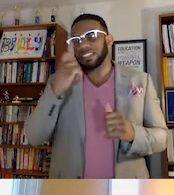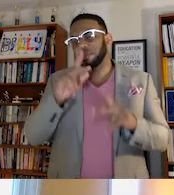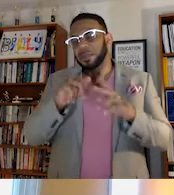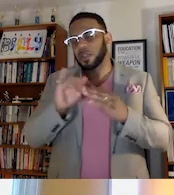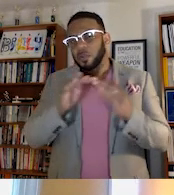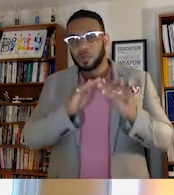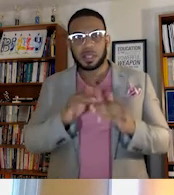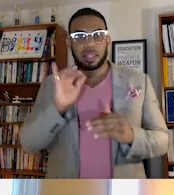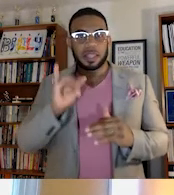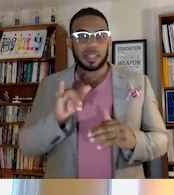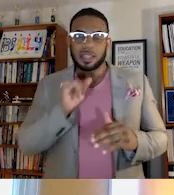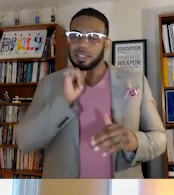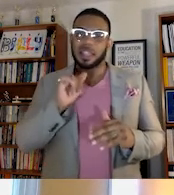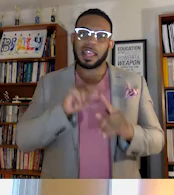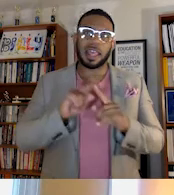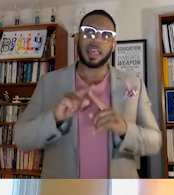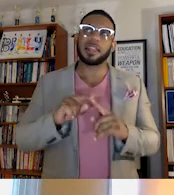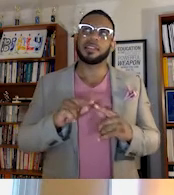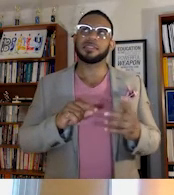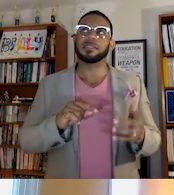the community, then it's not as